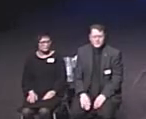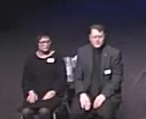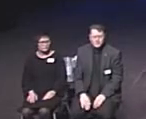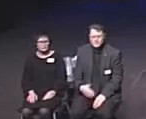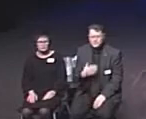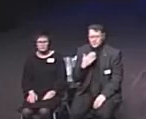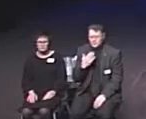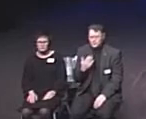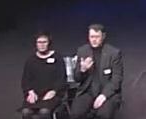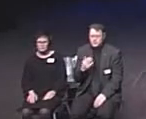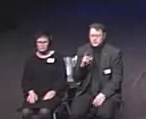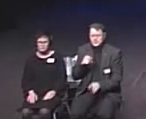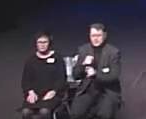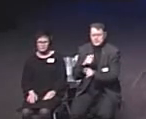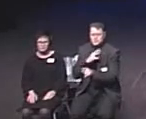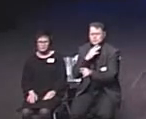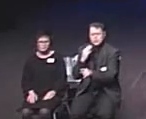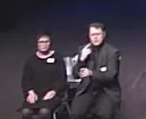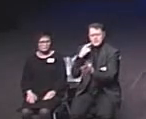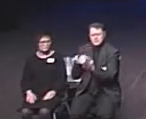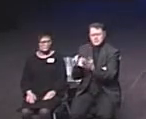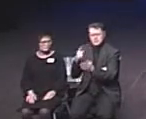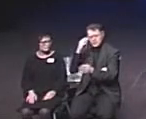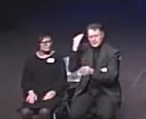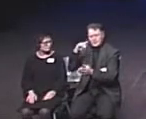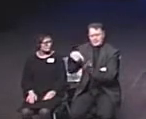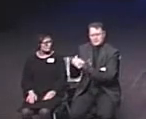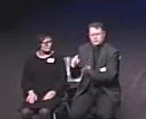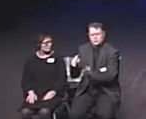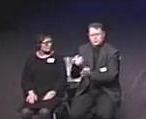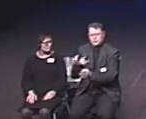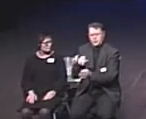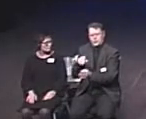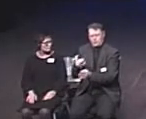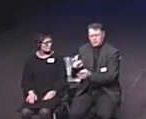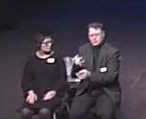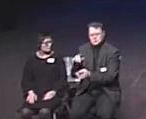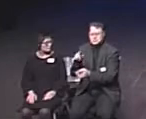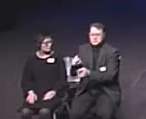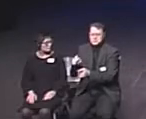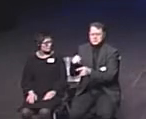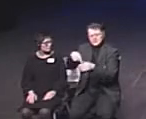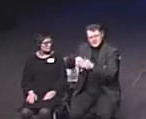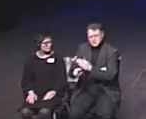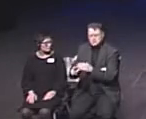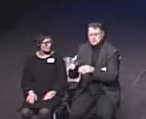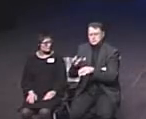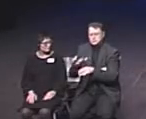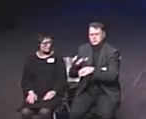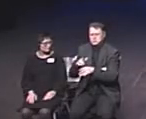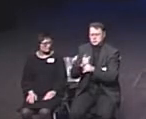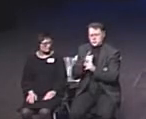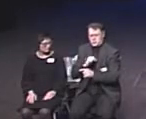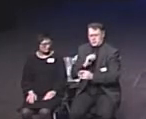guess. That's a very, very nice example of a science center where you learn by hands-on